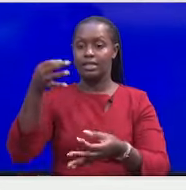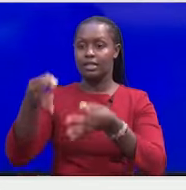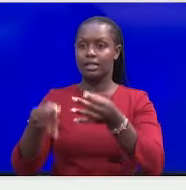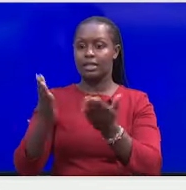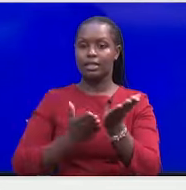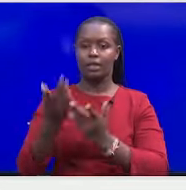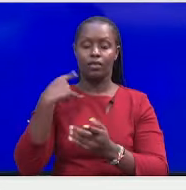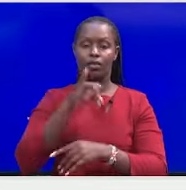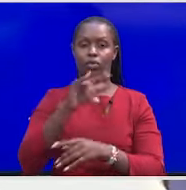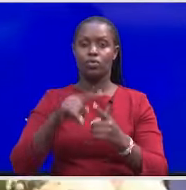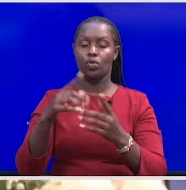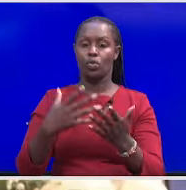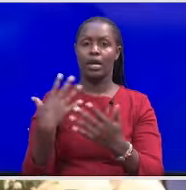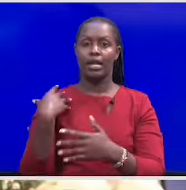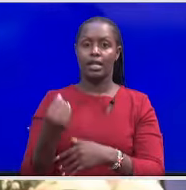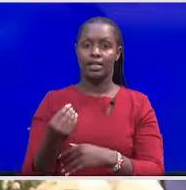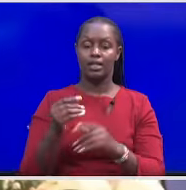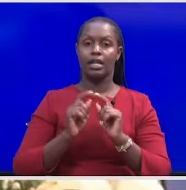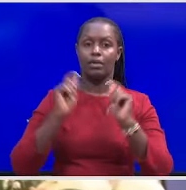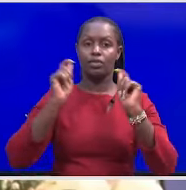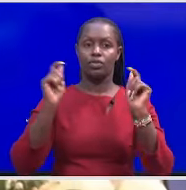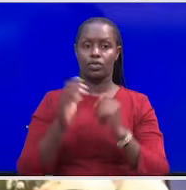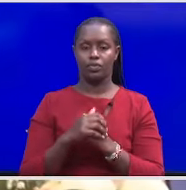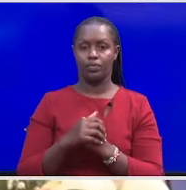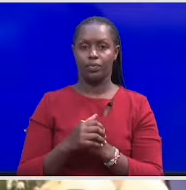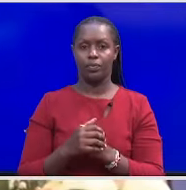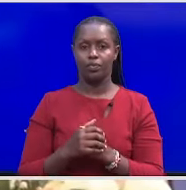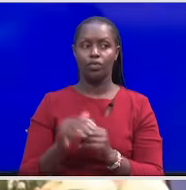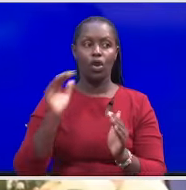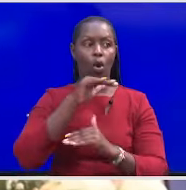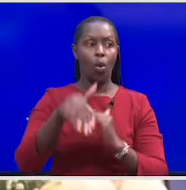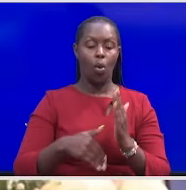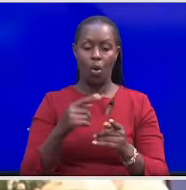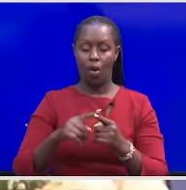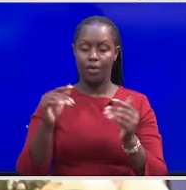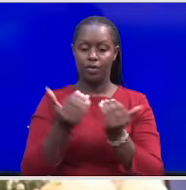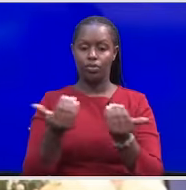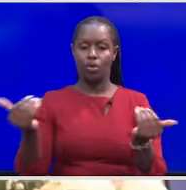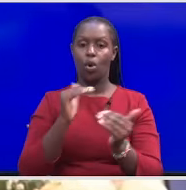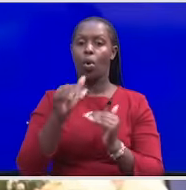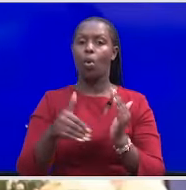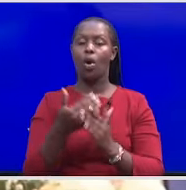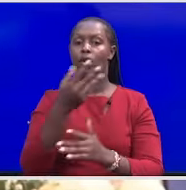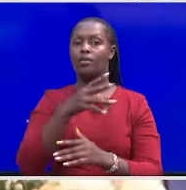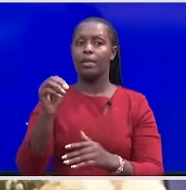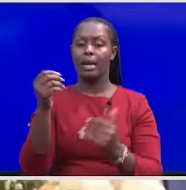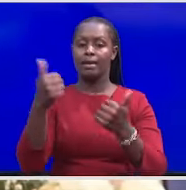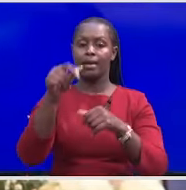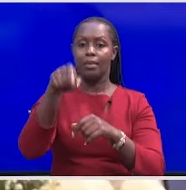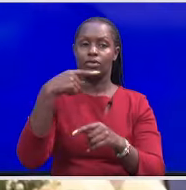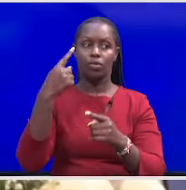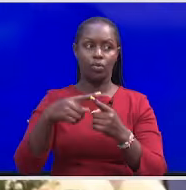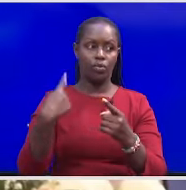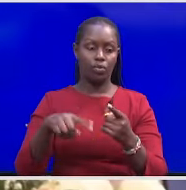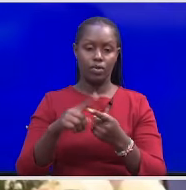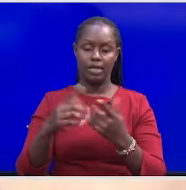demonstration. We have also said all the other victims, all the children who have been killed, everybody who is injured, they